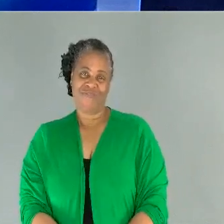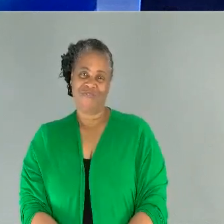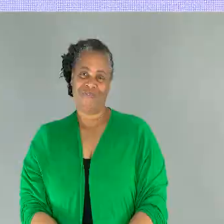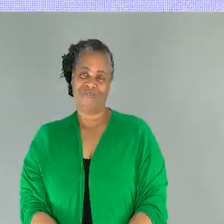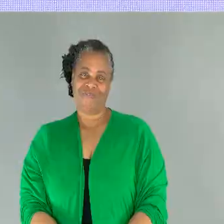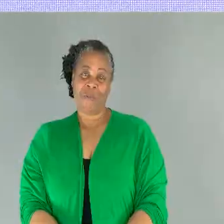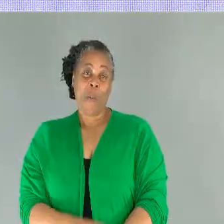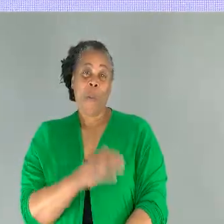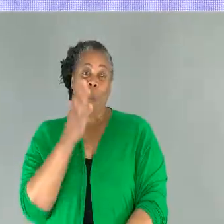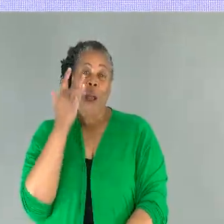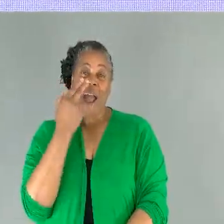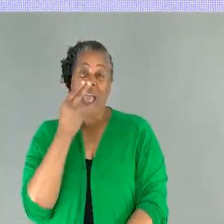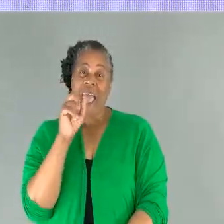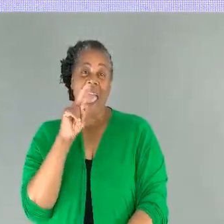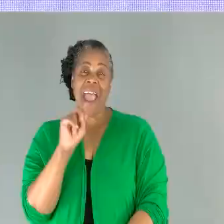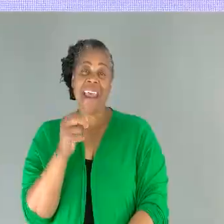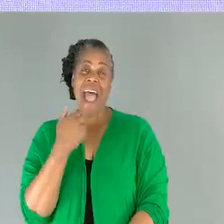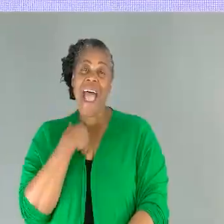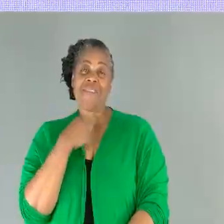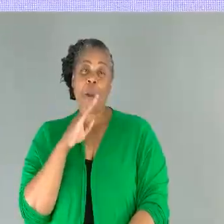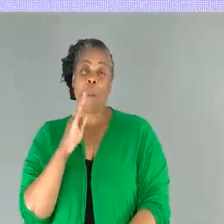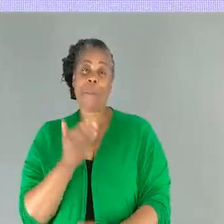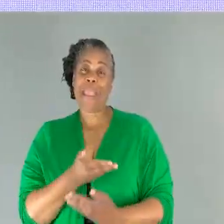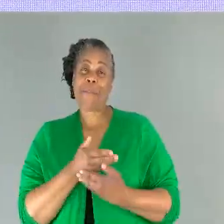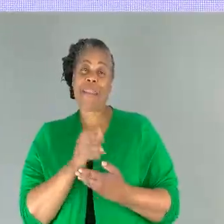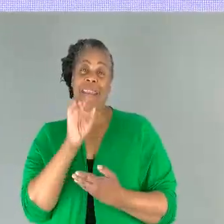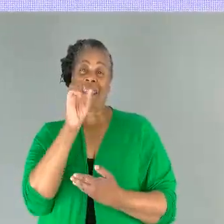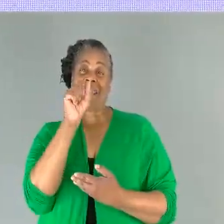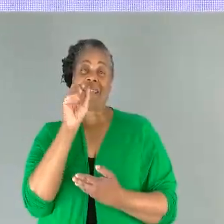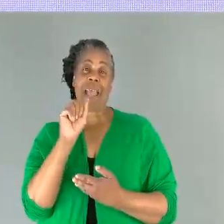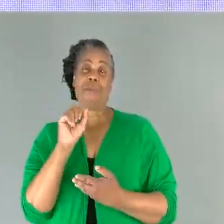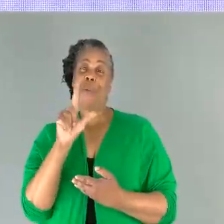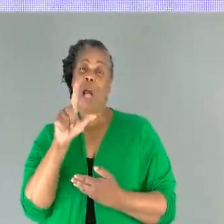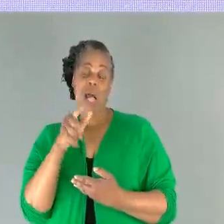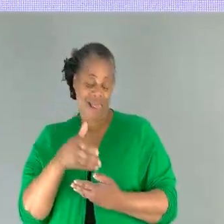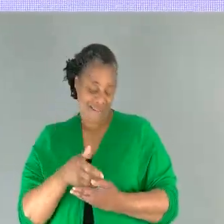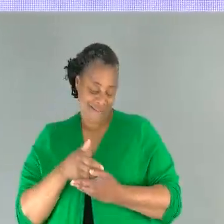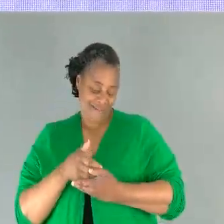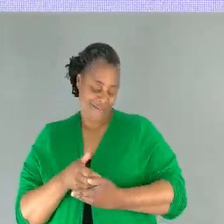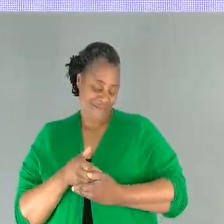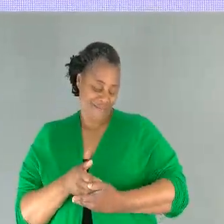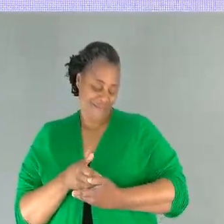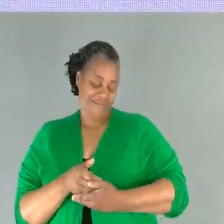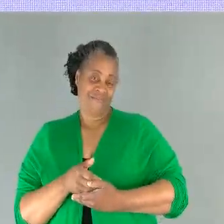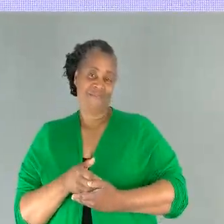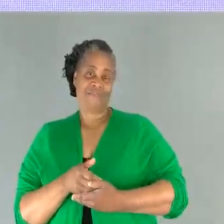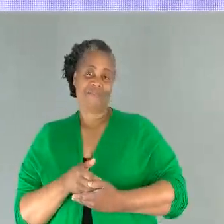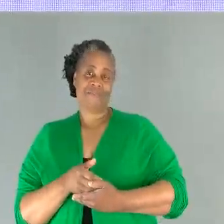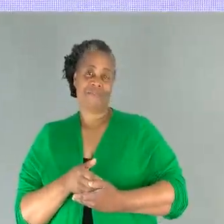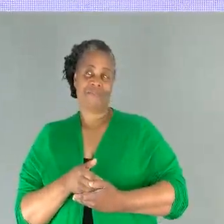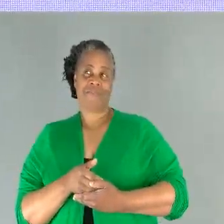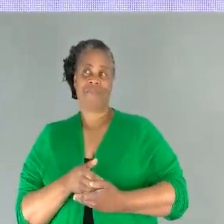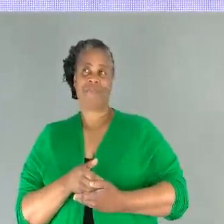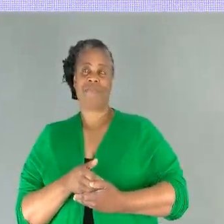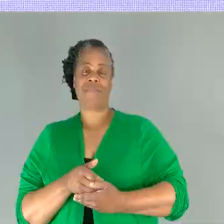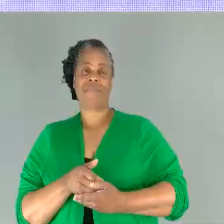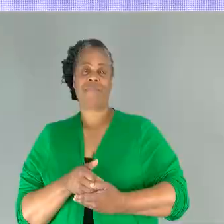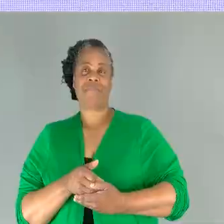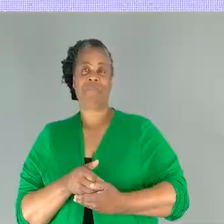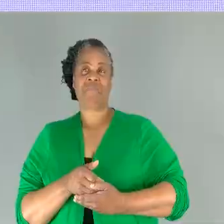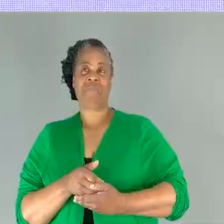Because now Hannah is holding her Samuel. And now the text says that now she has